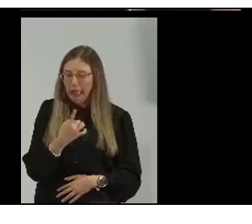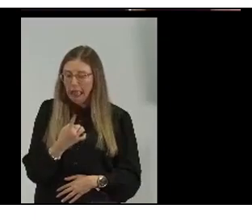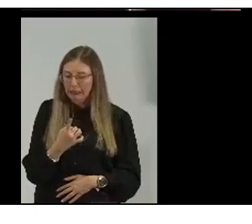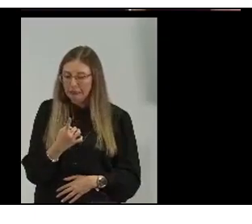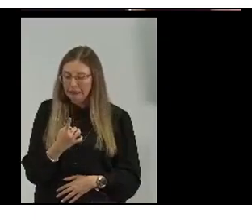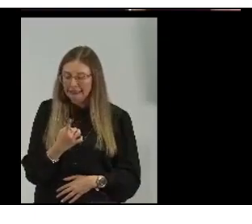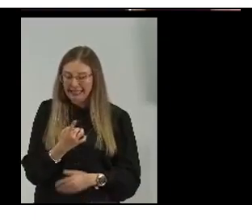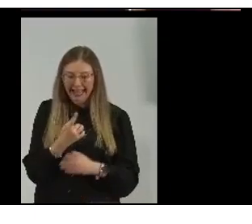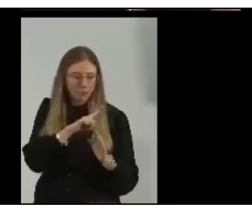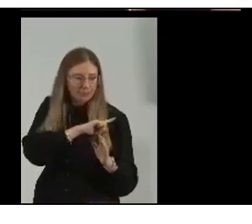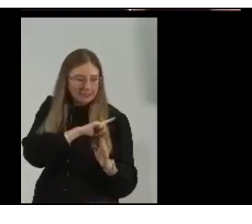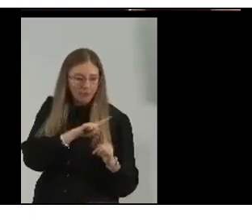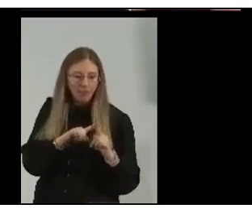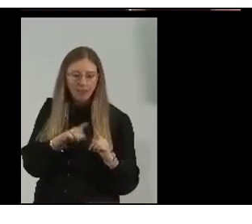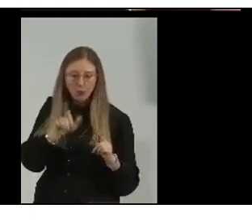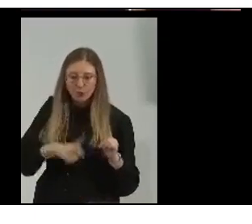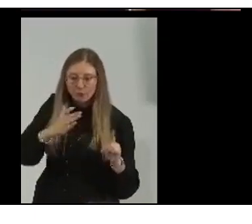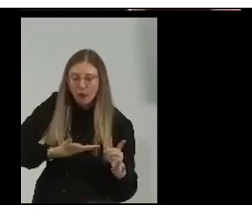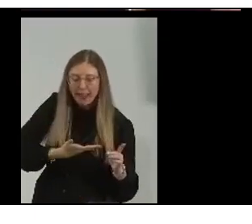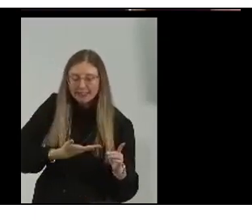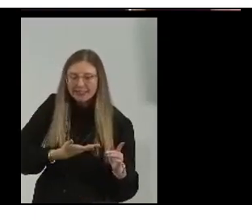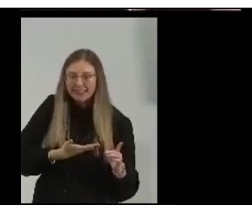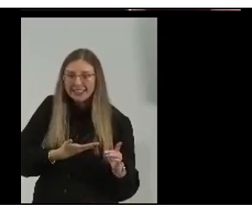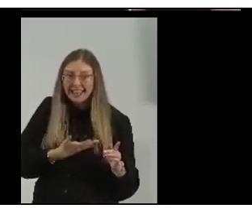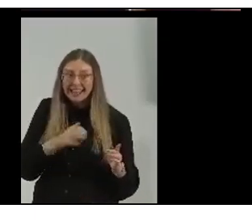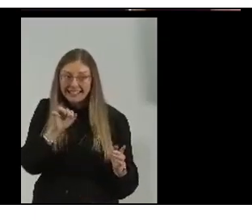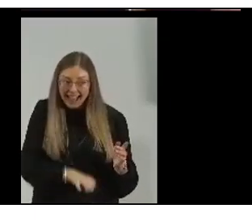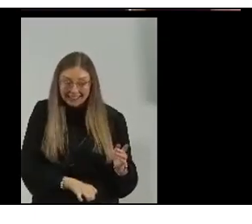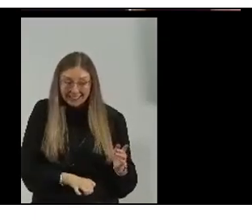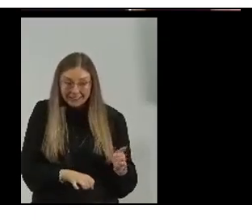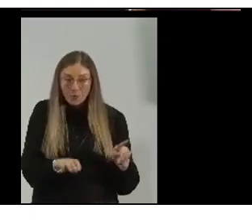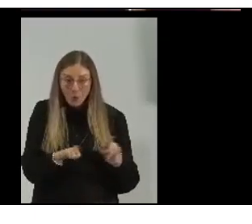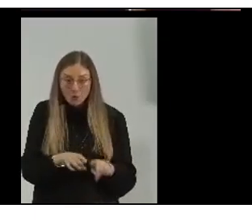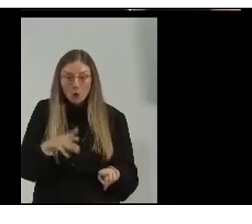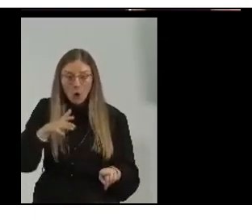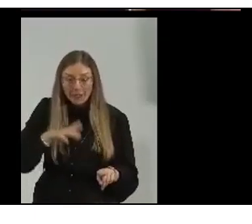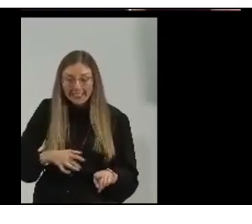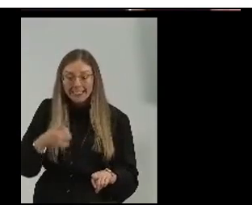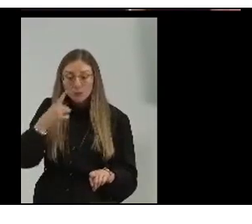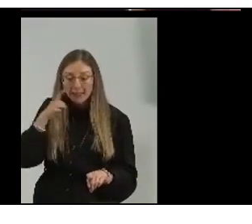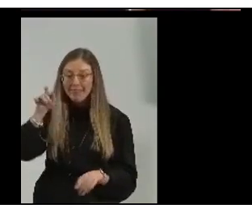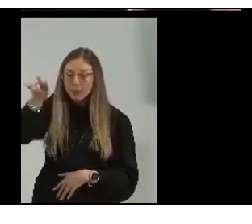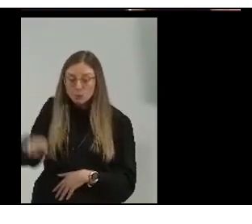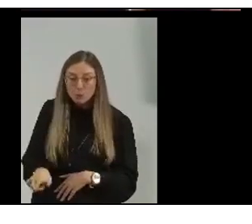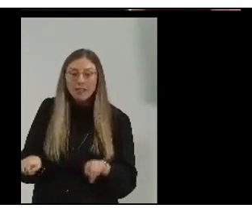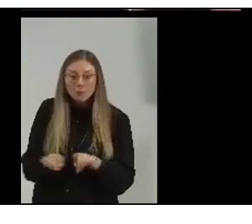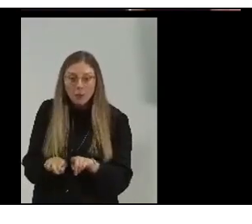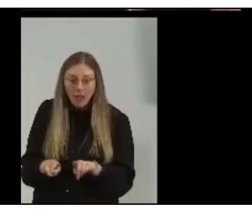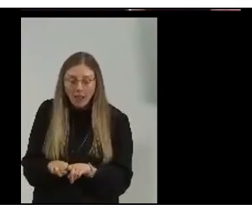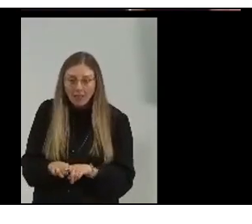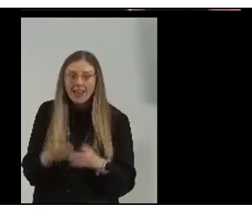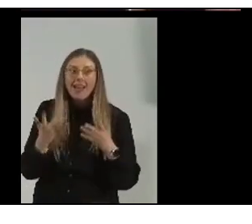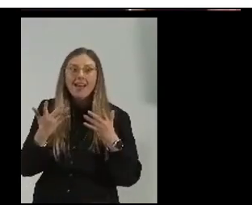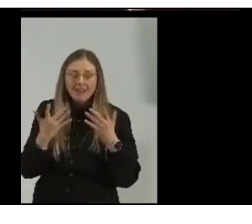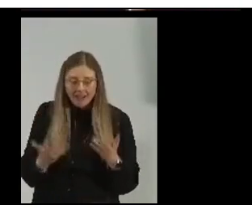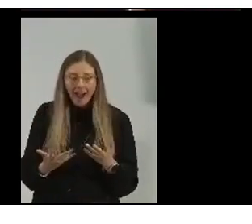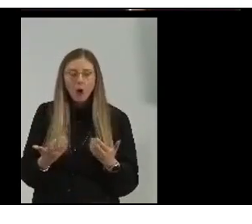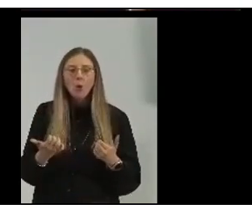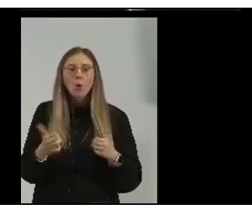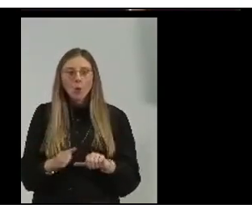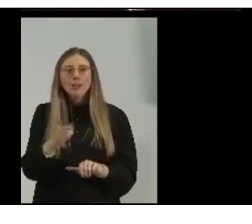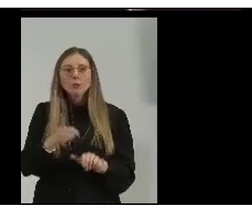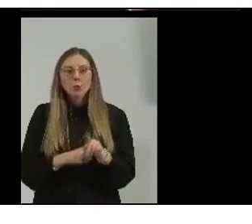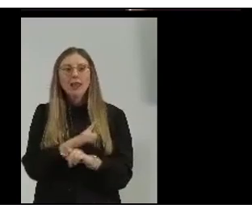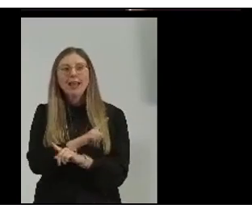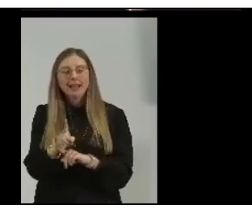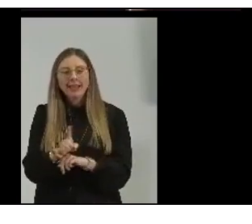is a matter of principle. This is about human rights. I was like, yeah, but also we also need to see them as consumers. Now, 2 years later, they're on board,